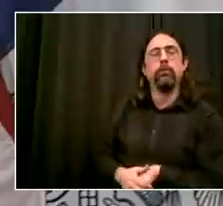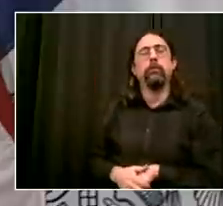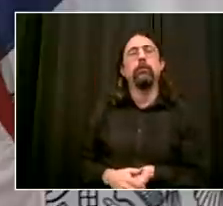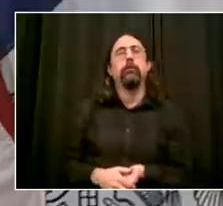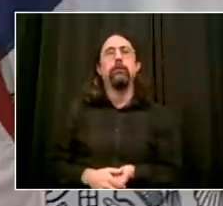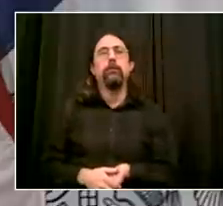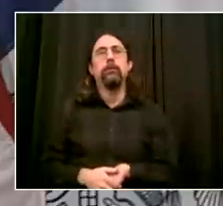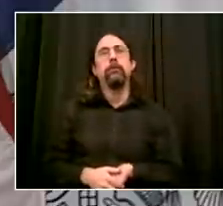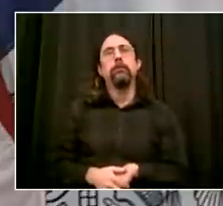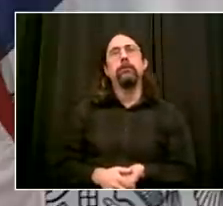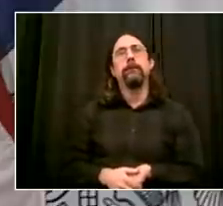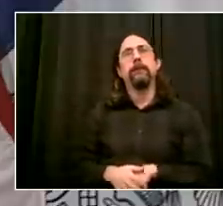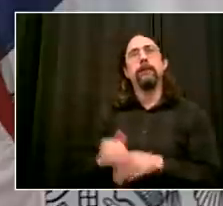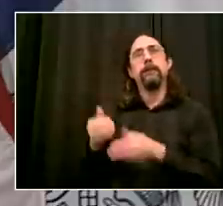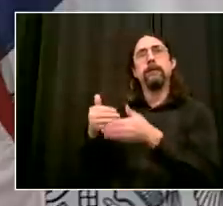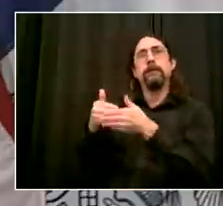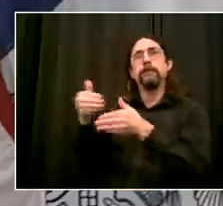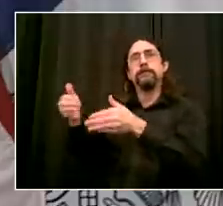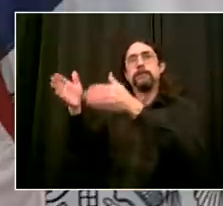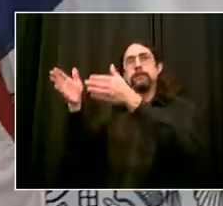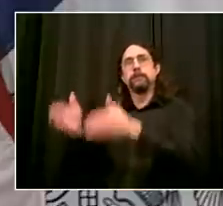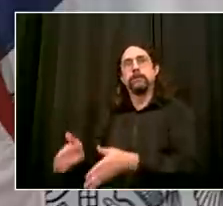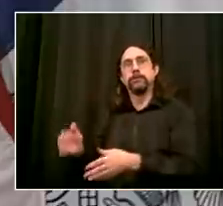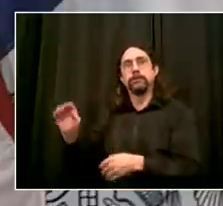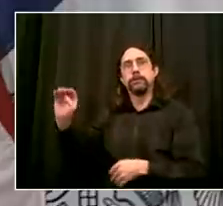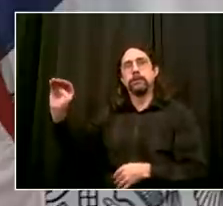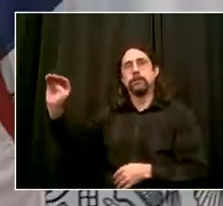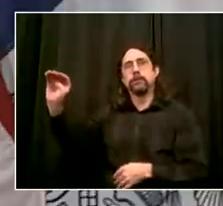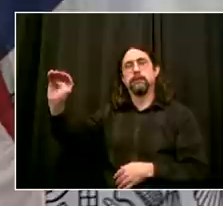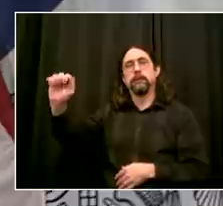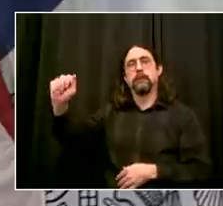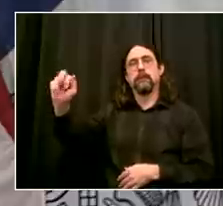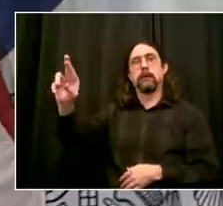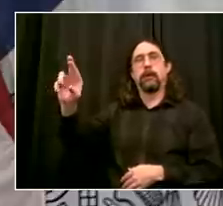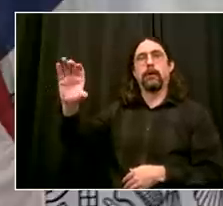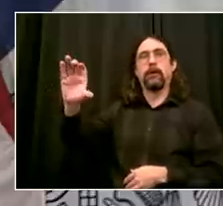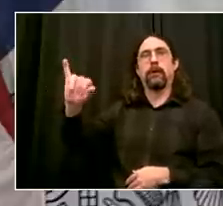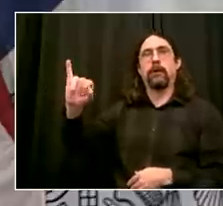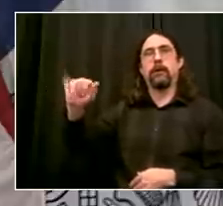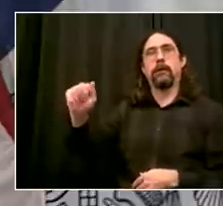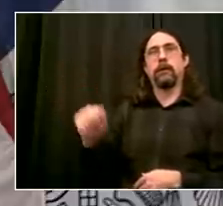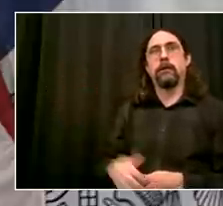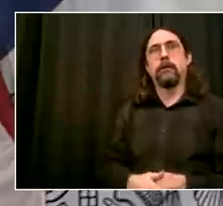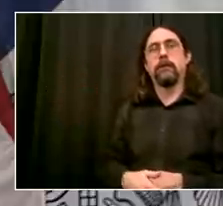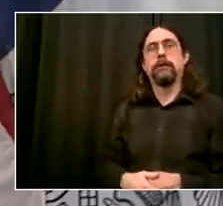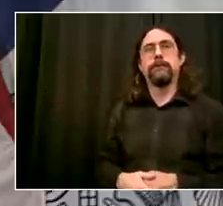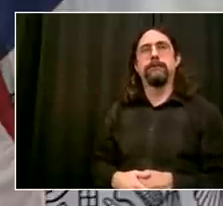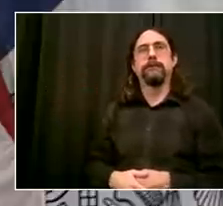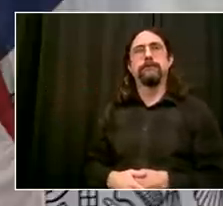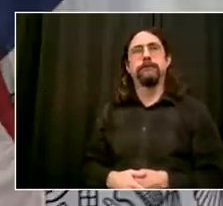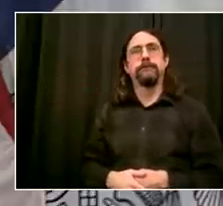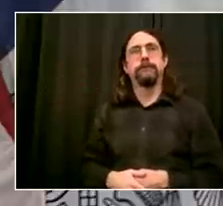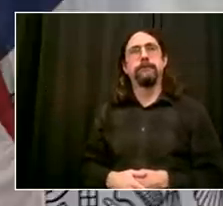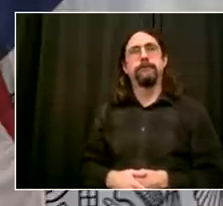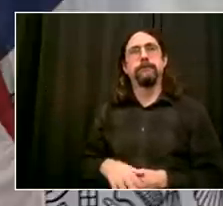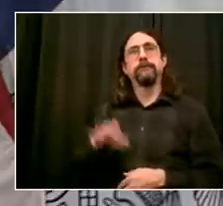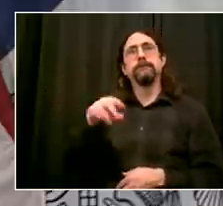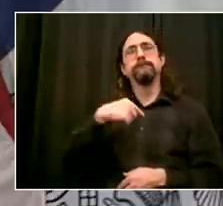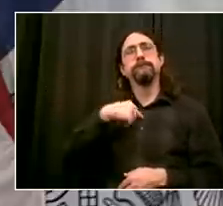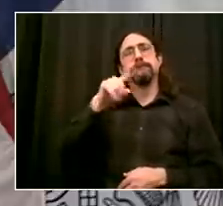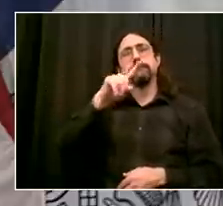your directive for seniors to stay inside. I wonder, are you going to provide any special services helping seniors